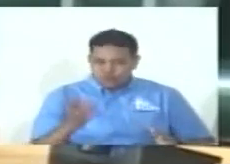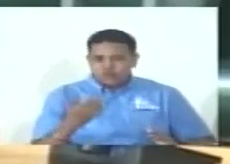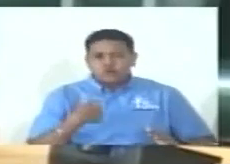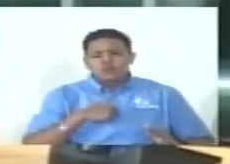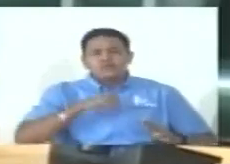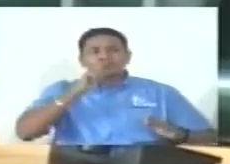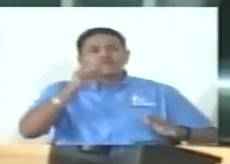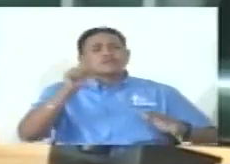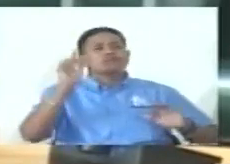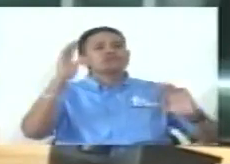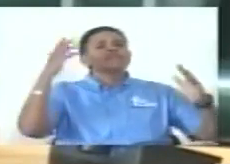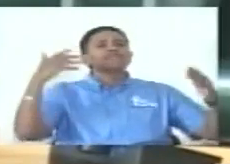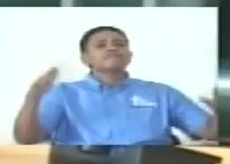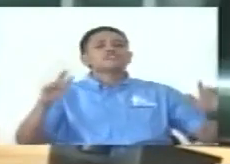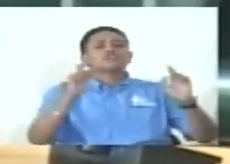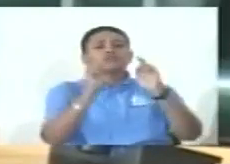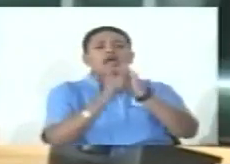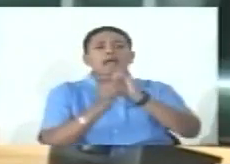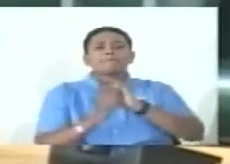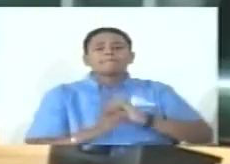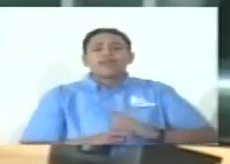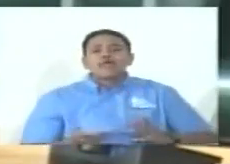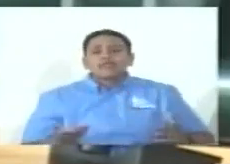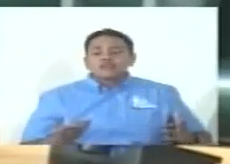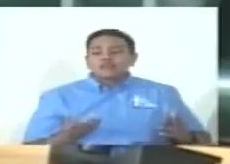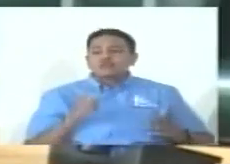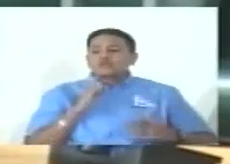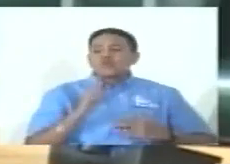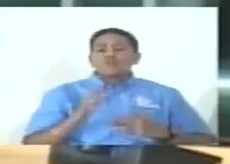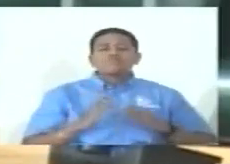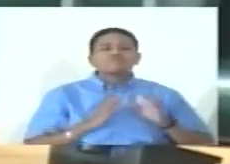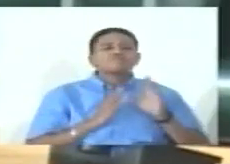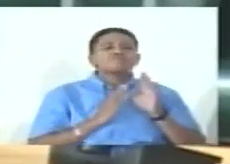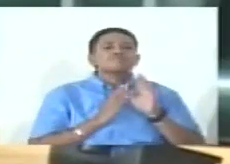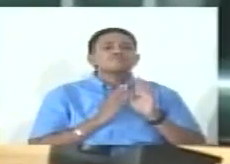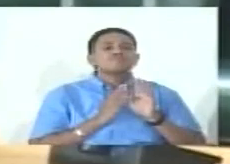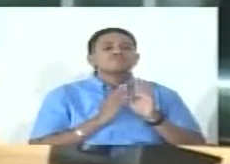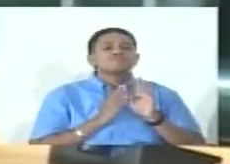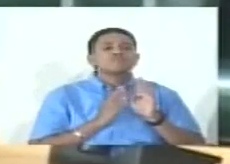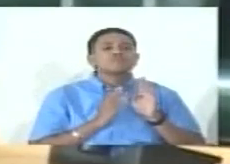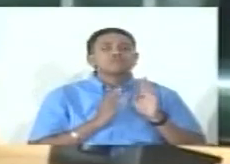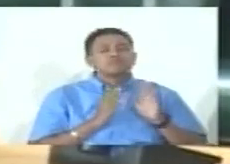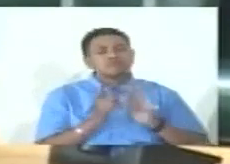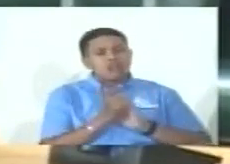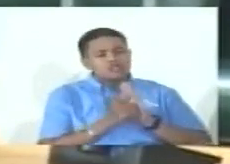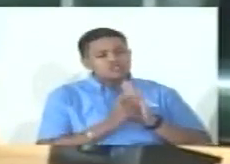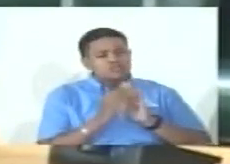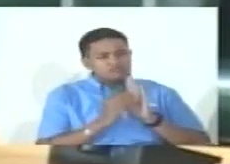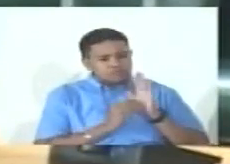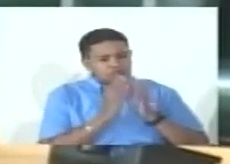made amendments to primary legislations.